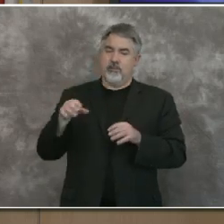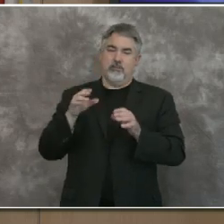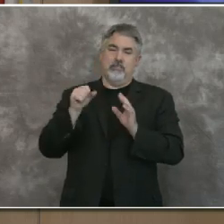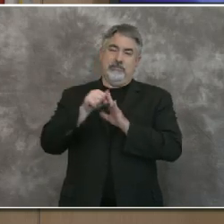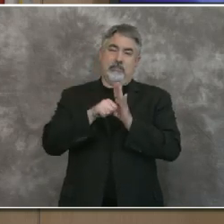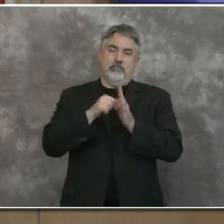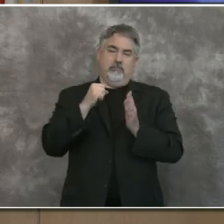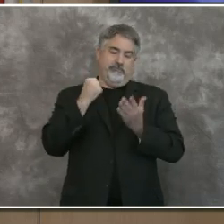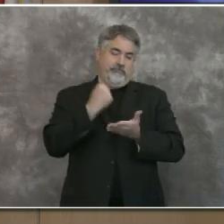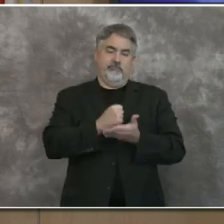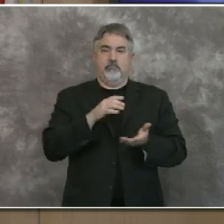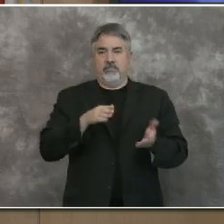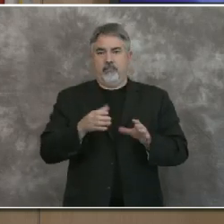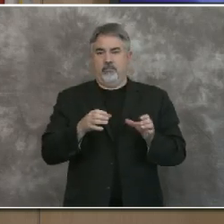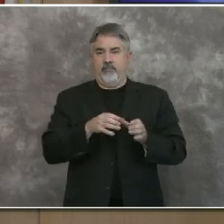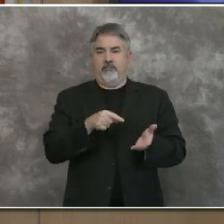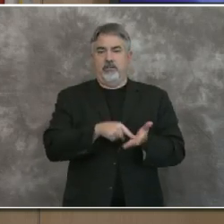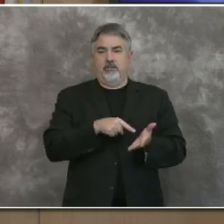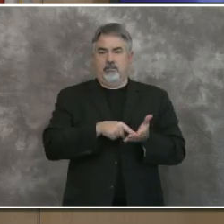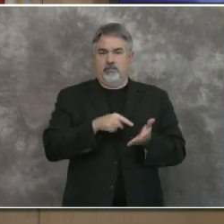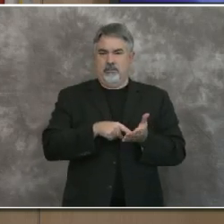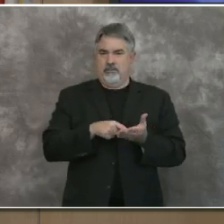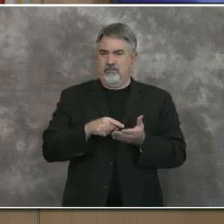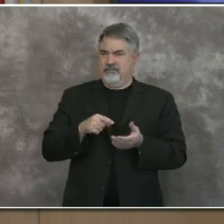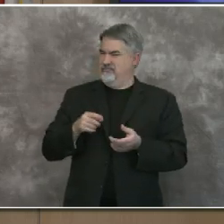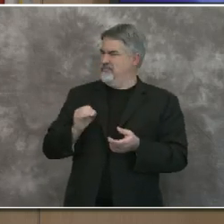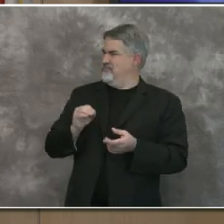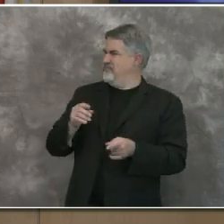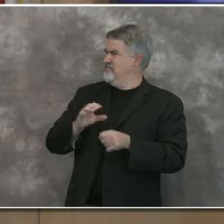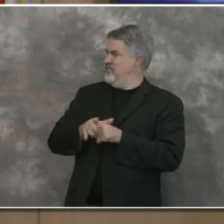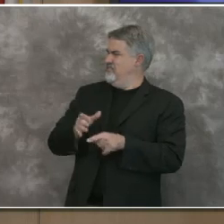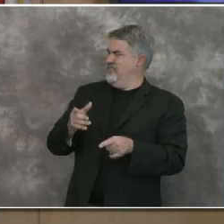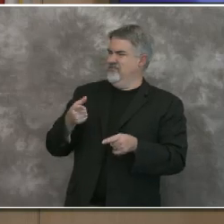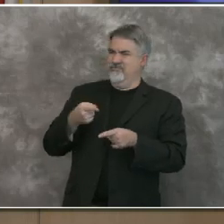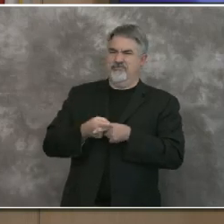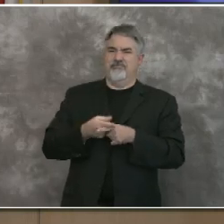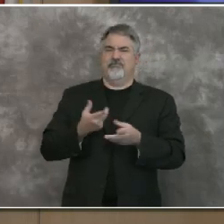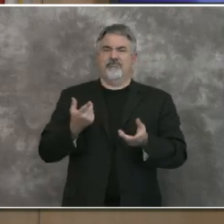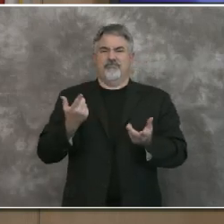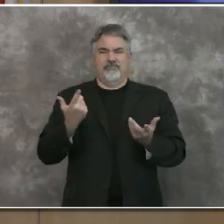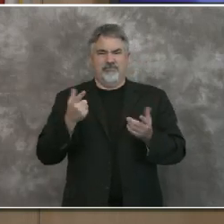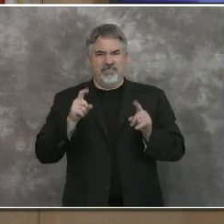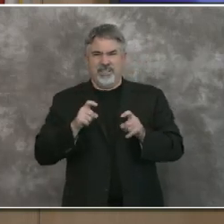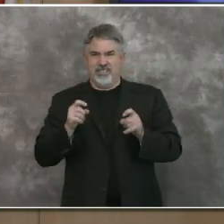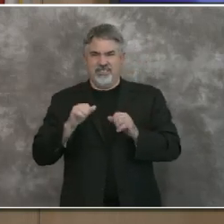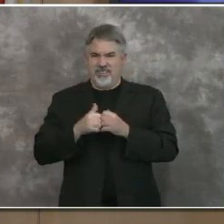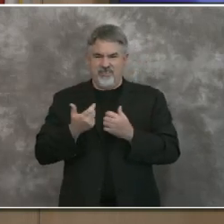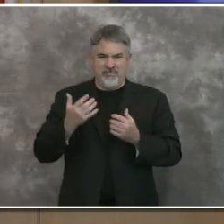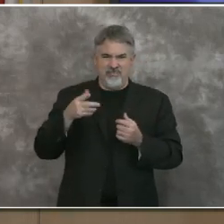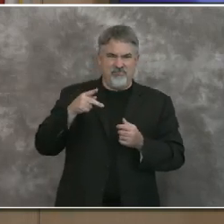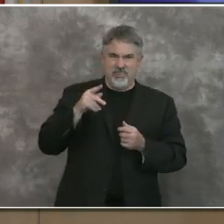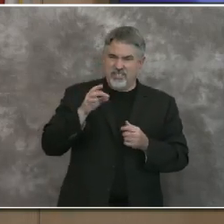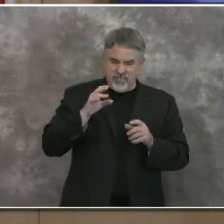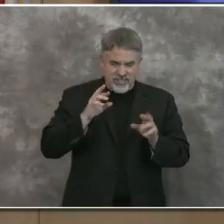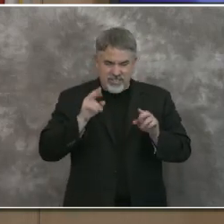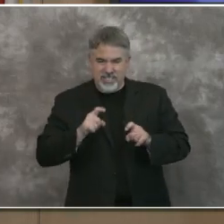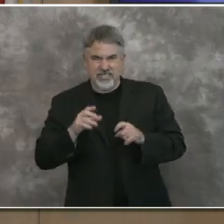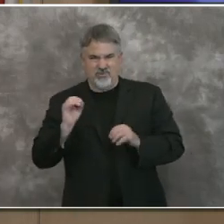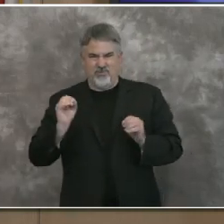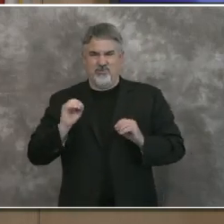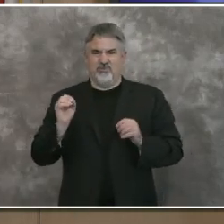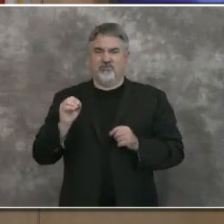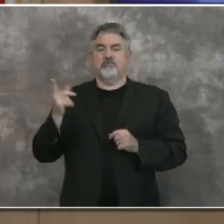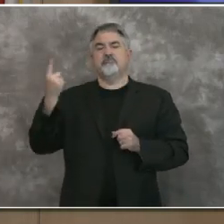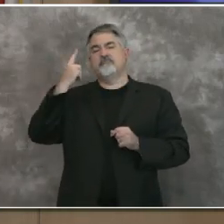a positive test, or the tests that were used were not PCR tests, and therefore they were probable cases,